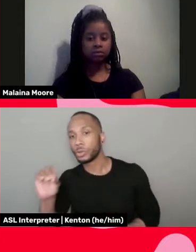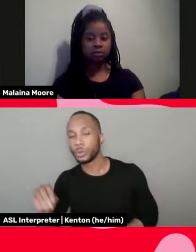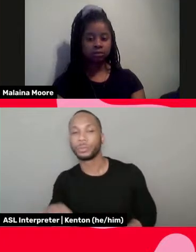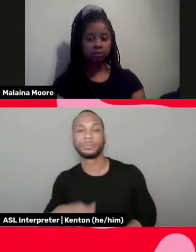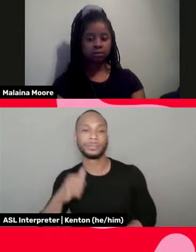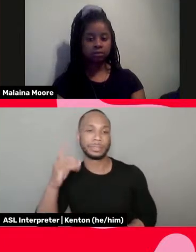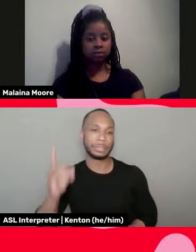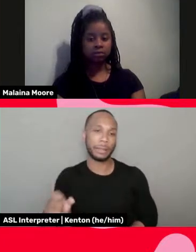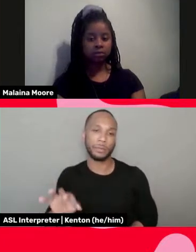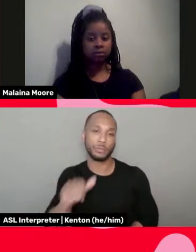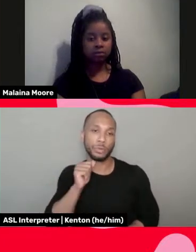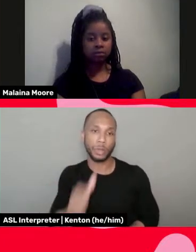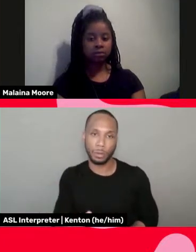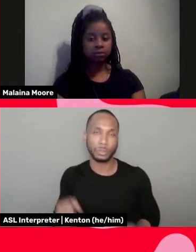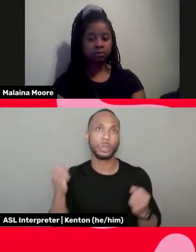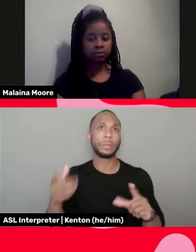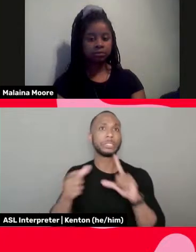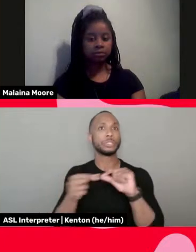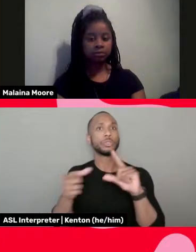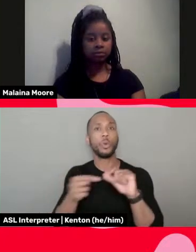tell about that, but none of them are bitter.